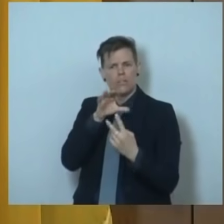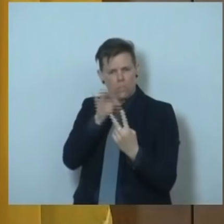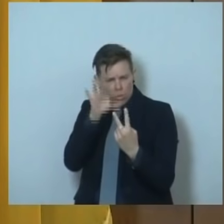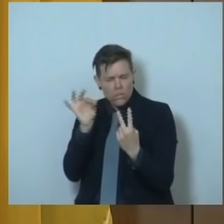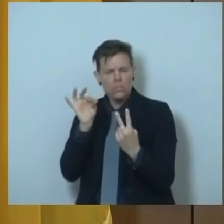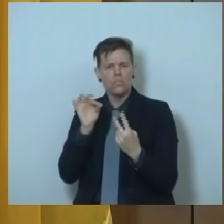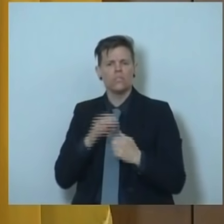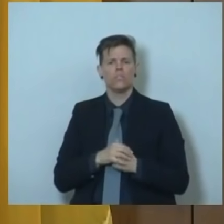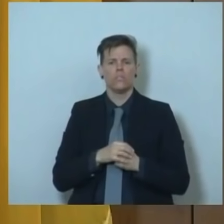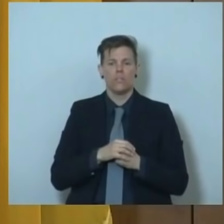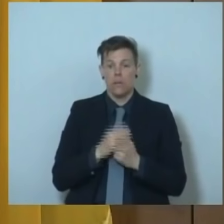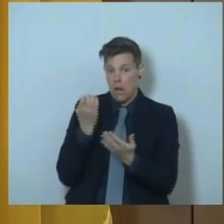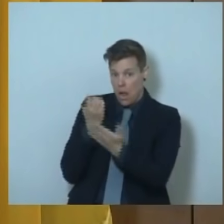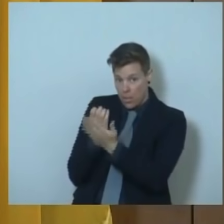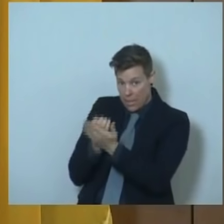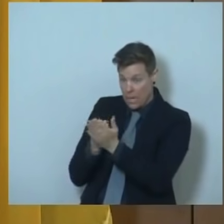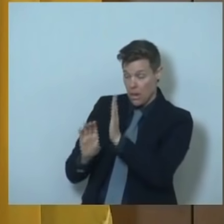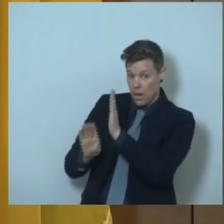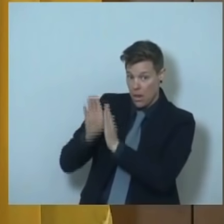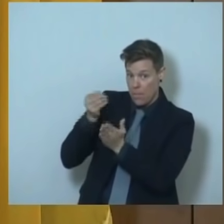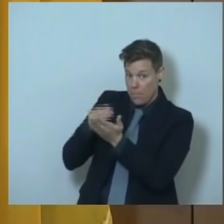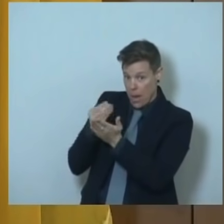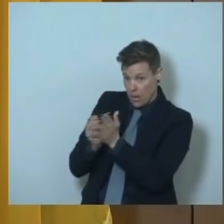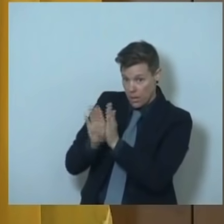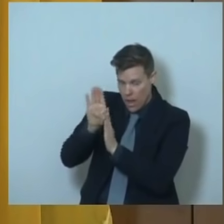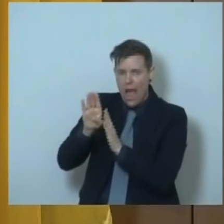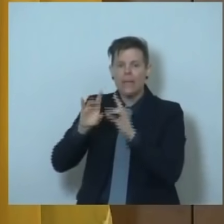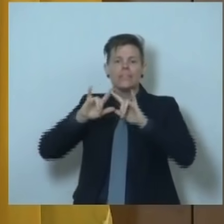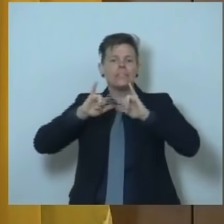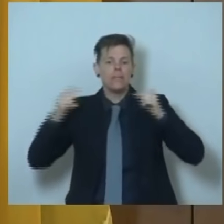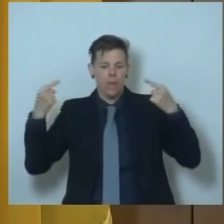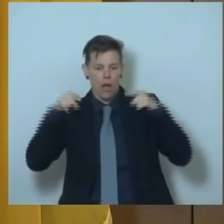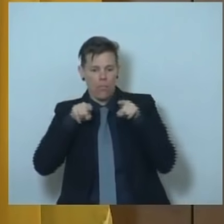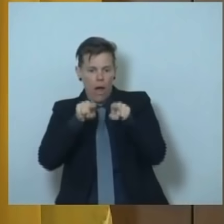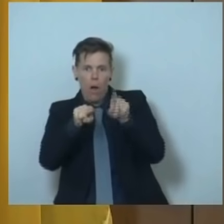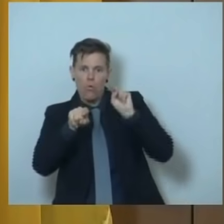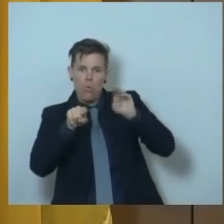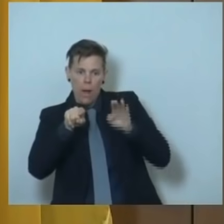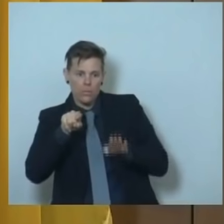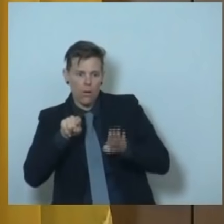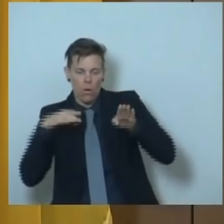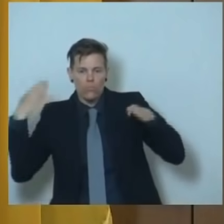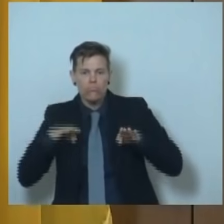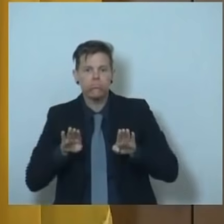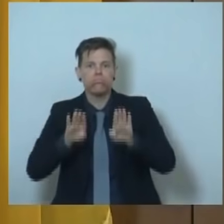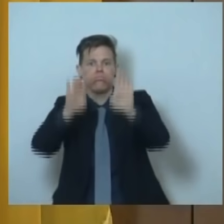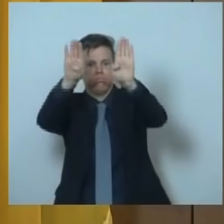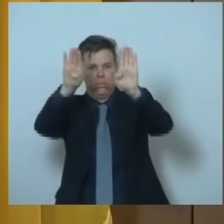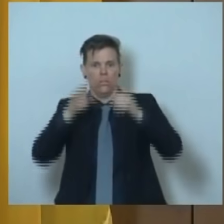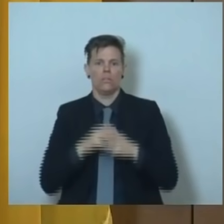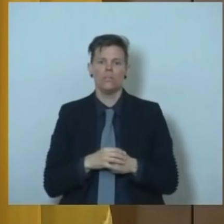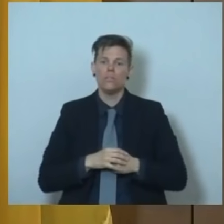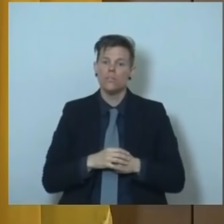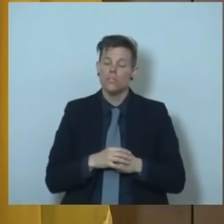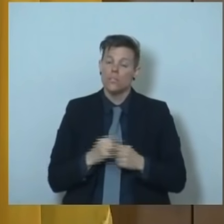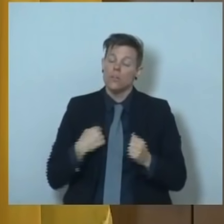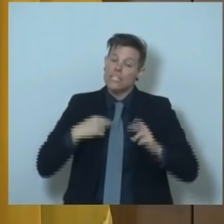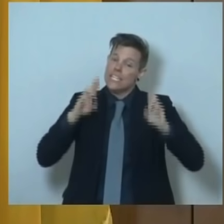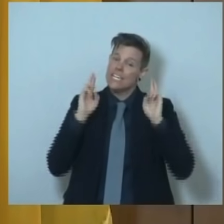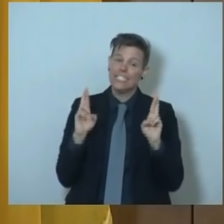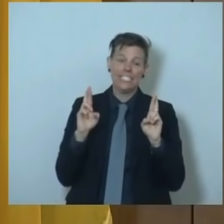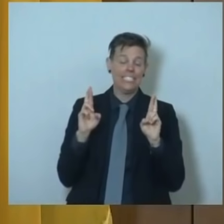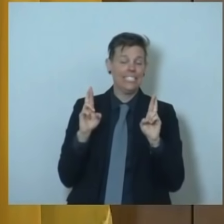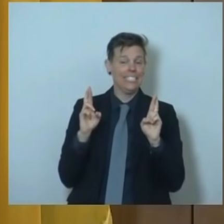dedicated, committed, and optimistic. So I've got my fingers crossed, but again, this really is up to New